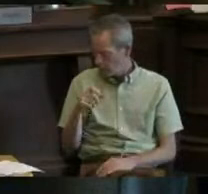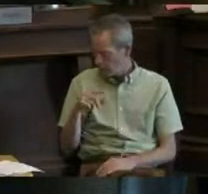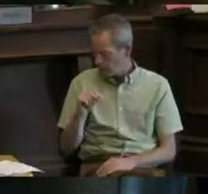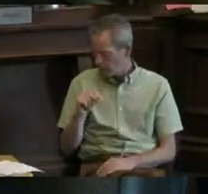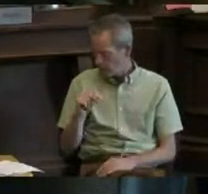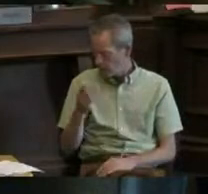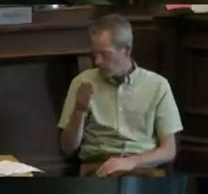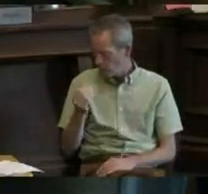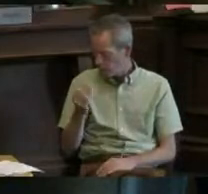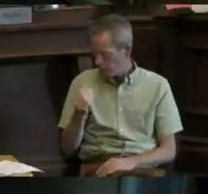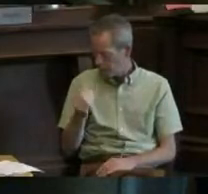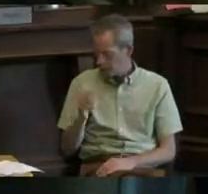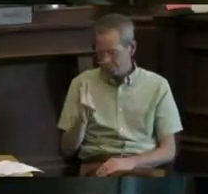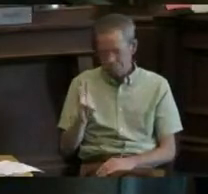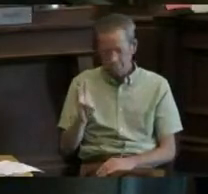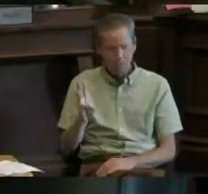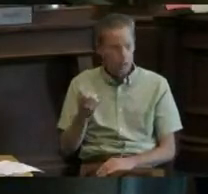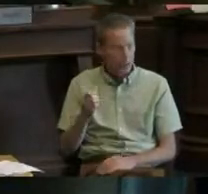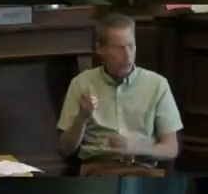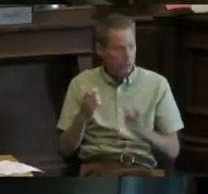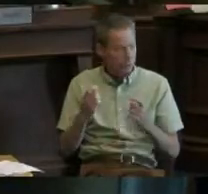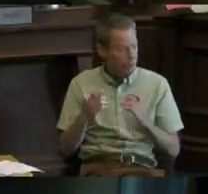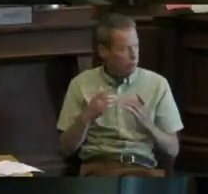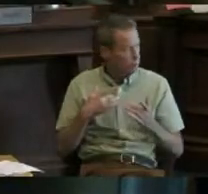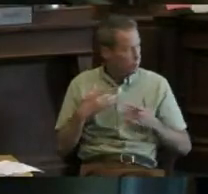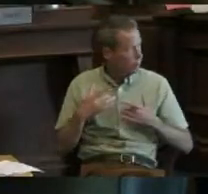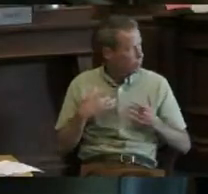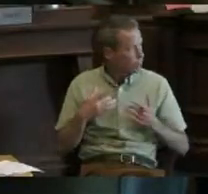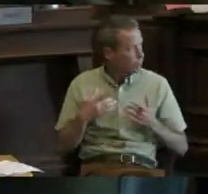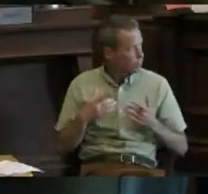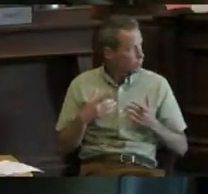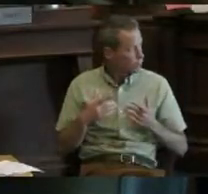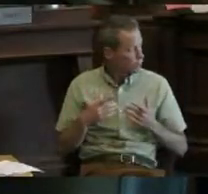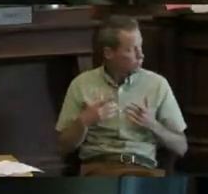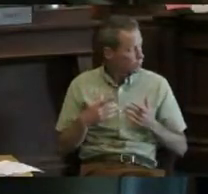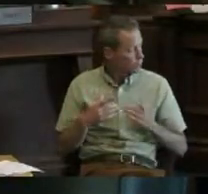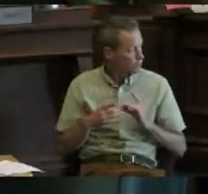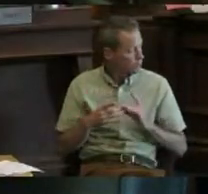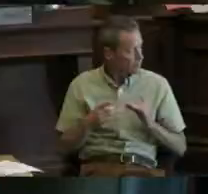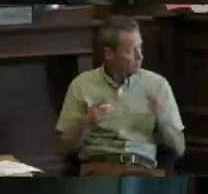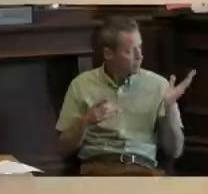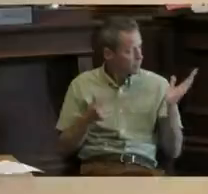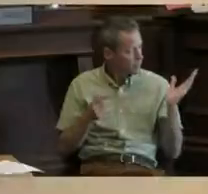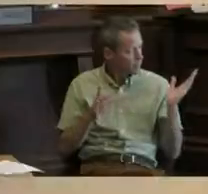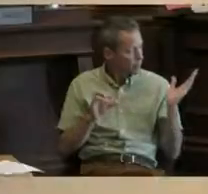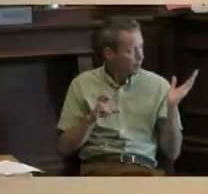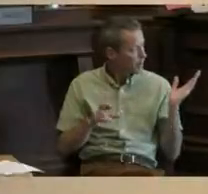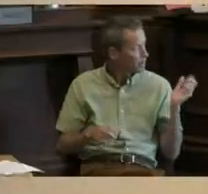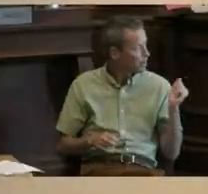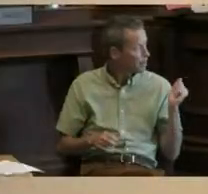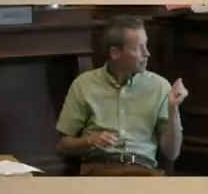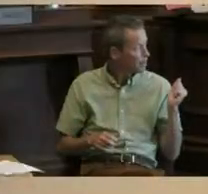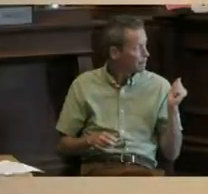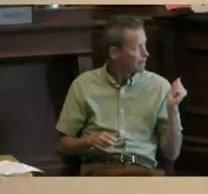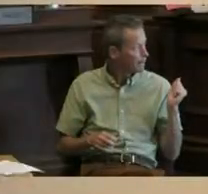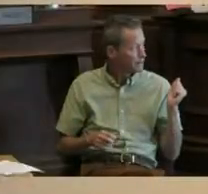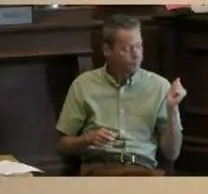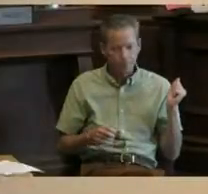p.m. Questions, comments, or concerns? Councilmember Gruber. Thanks, appreciate it.